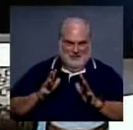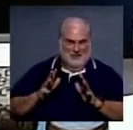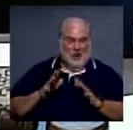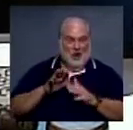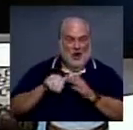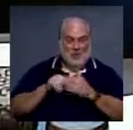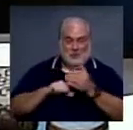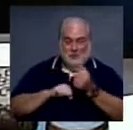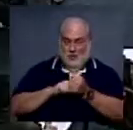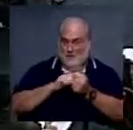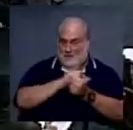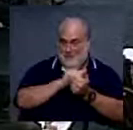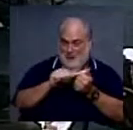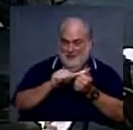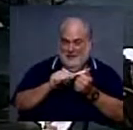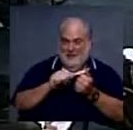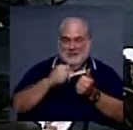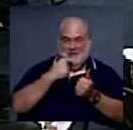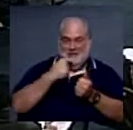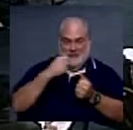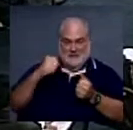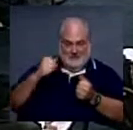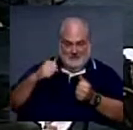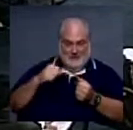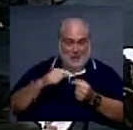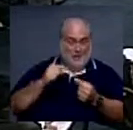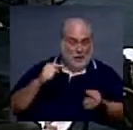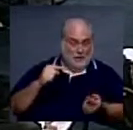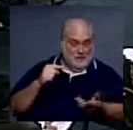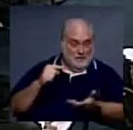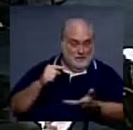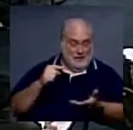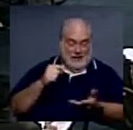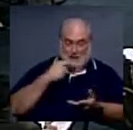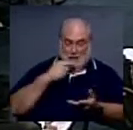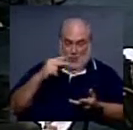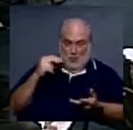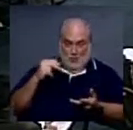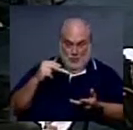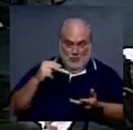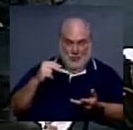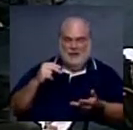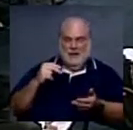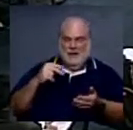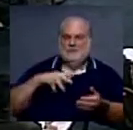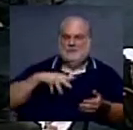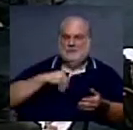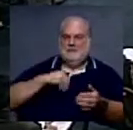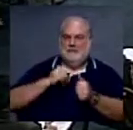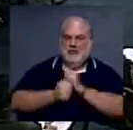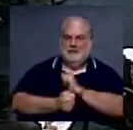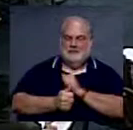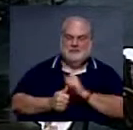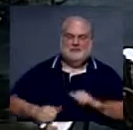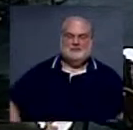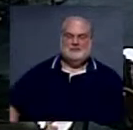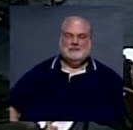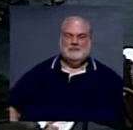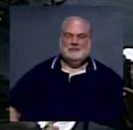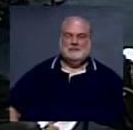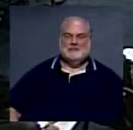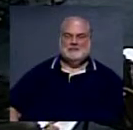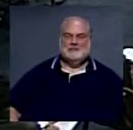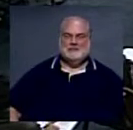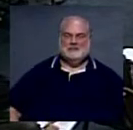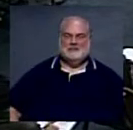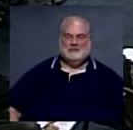in favor of the passage of the ordinance indicate by saying aye. Aye. All those opposed say nay. The ordinance is passed. Thank you all for